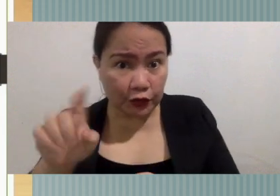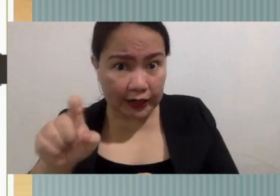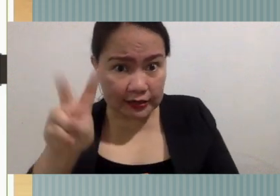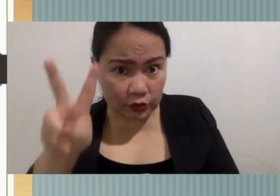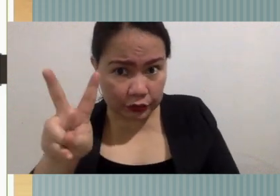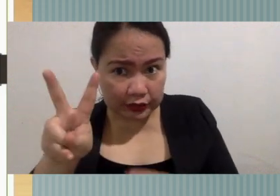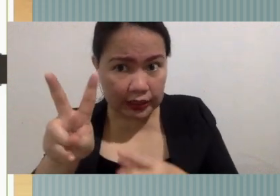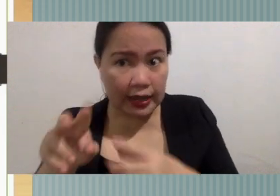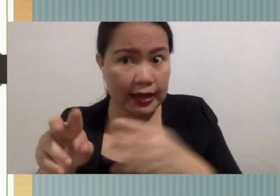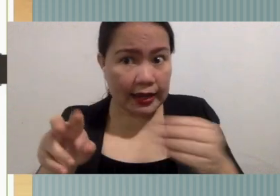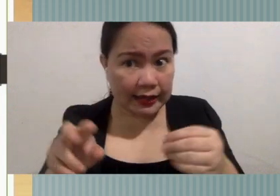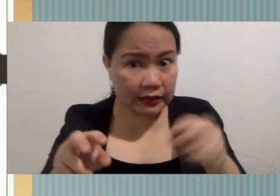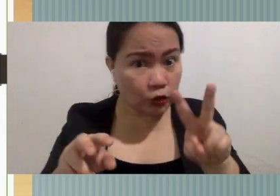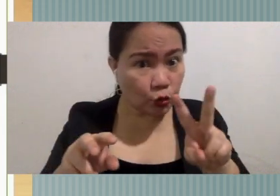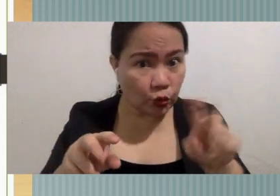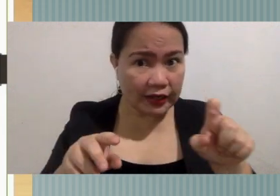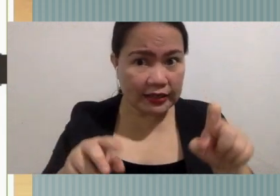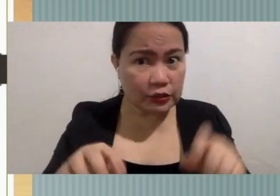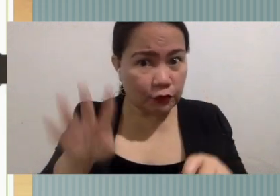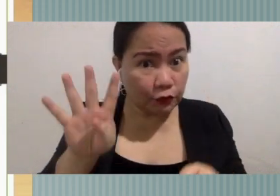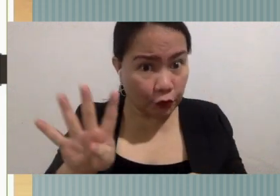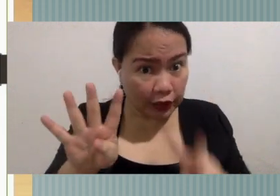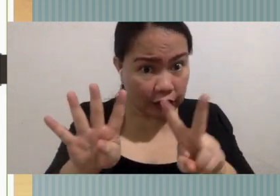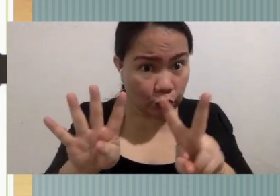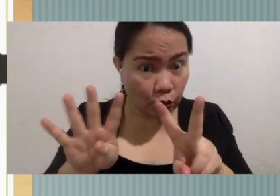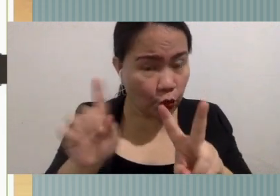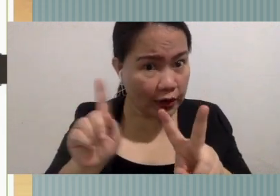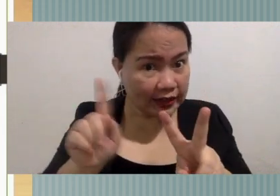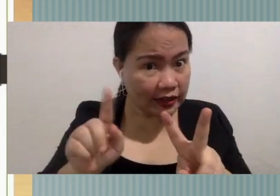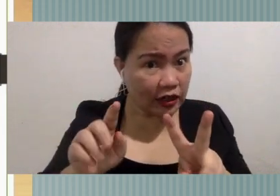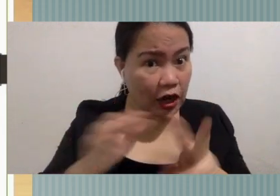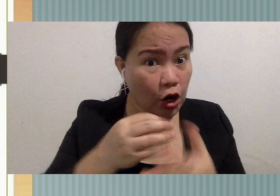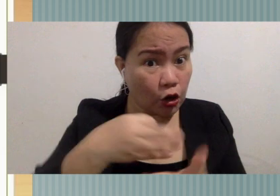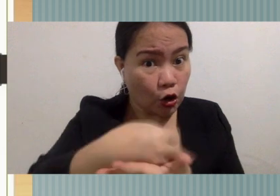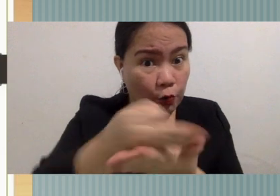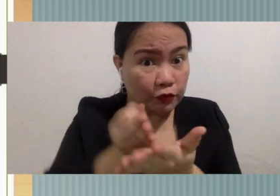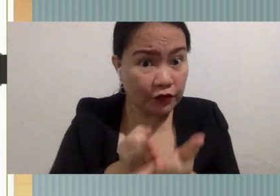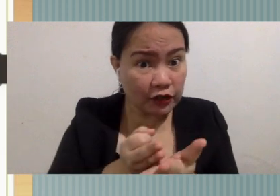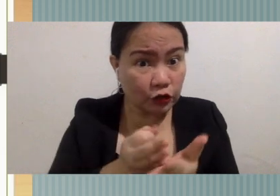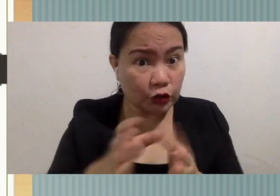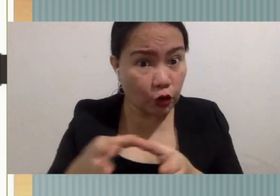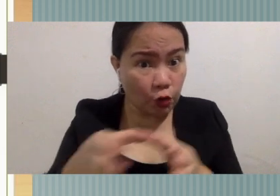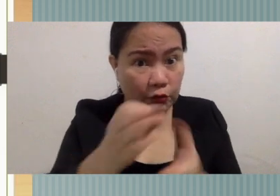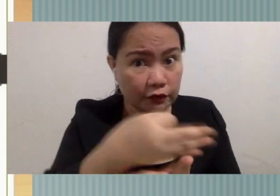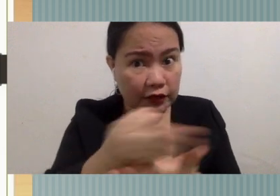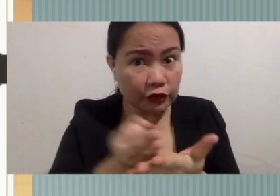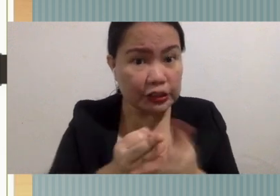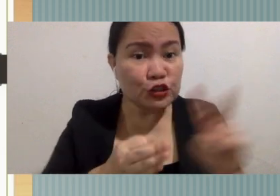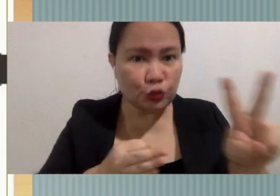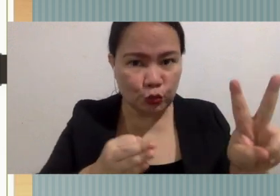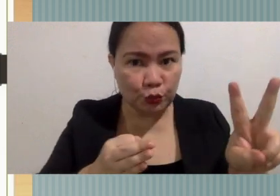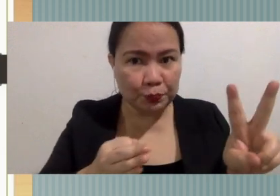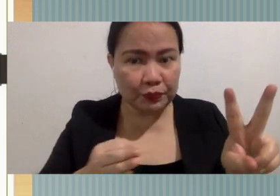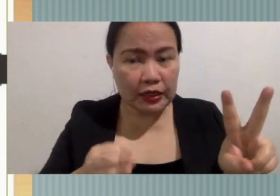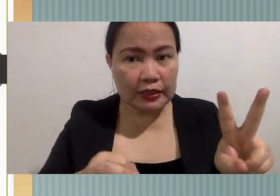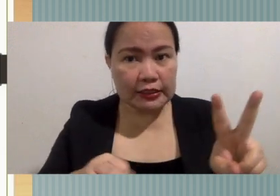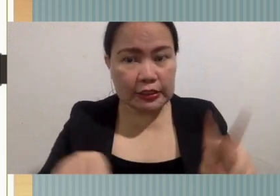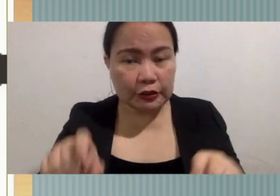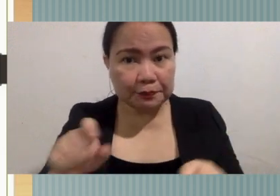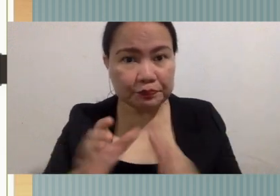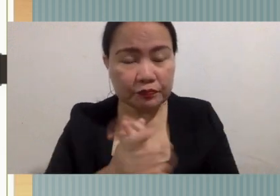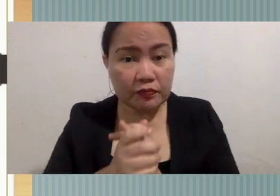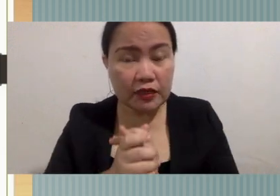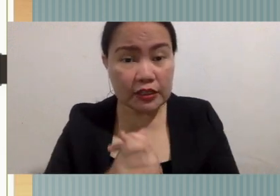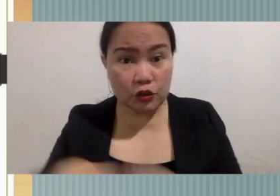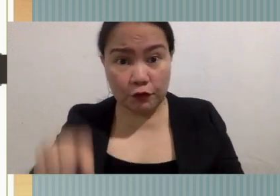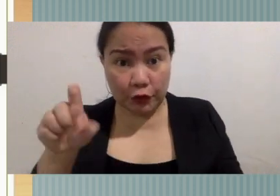2x. So, for 4 and 2, that is 2. And ang kinukuha lang natin kapag sa variable,